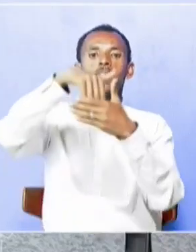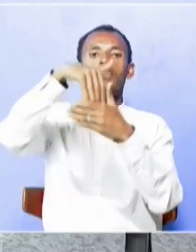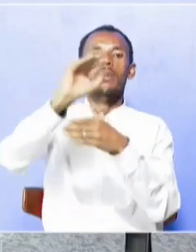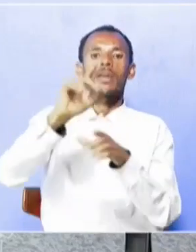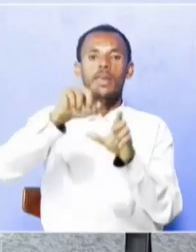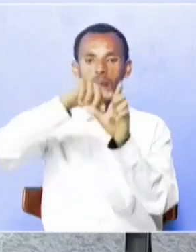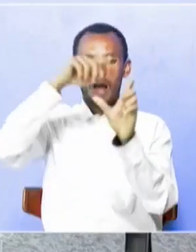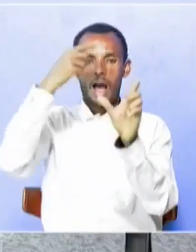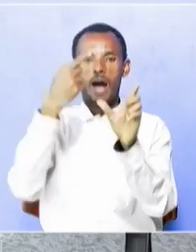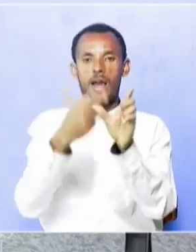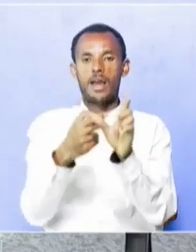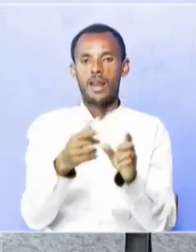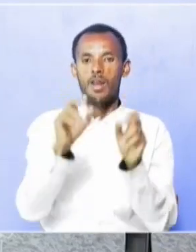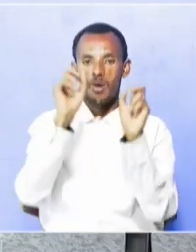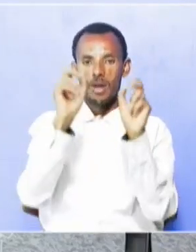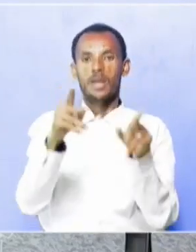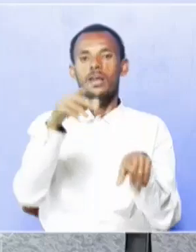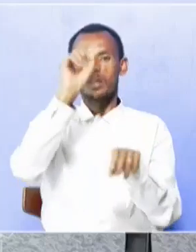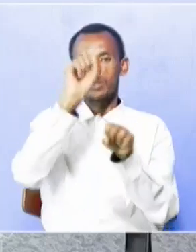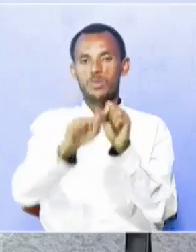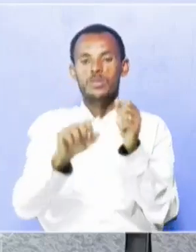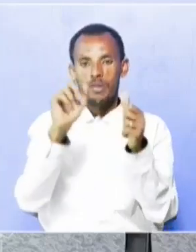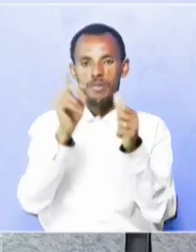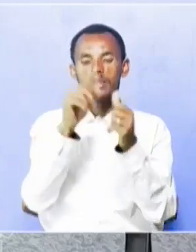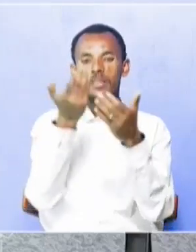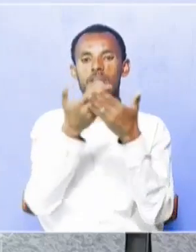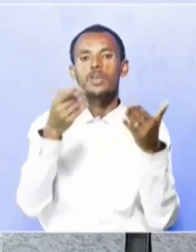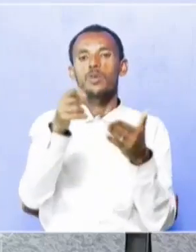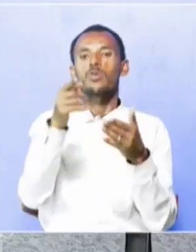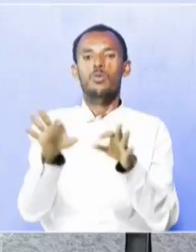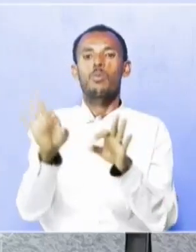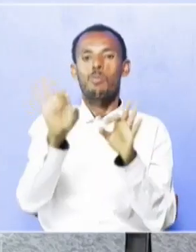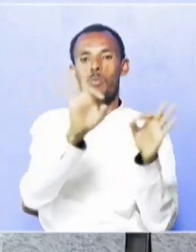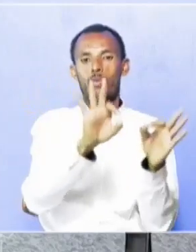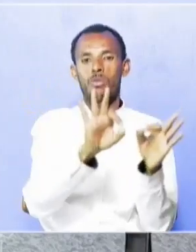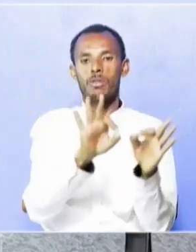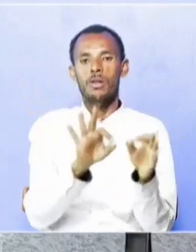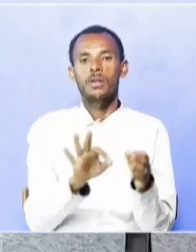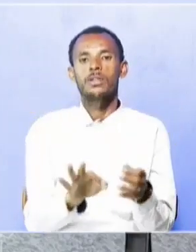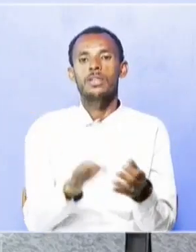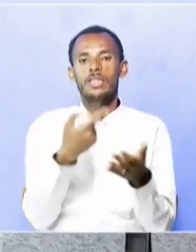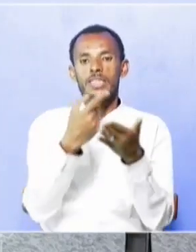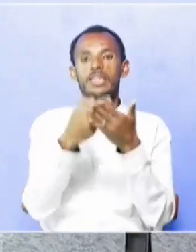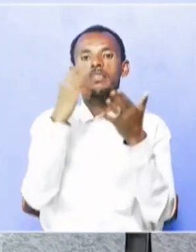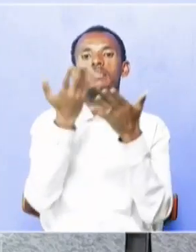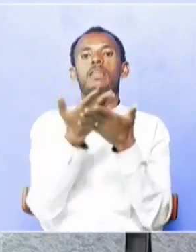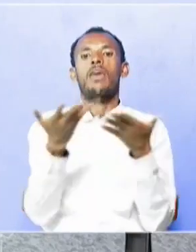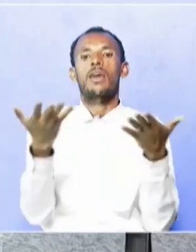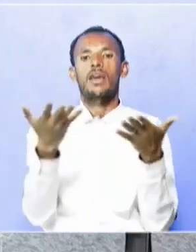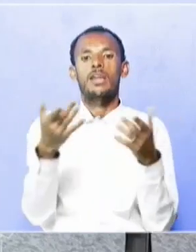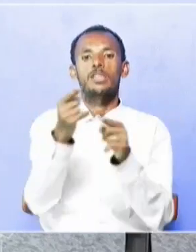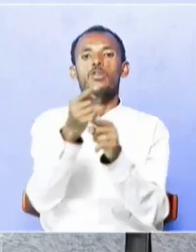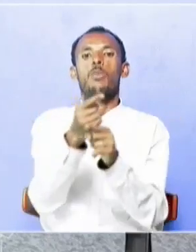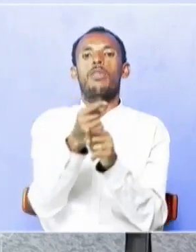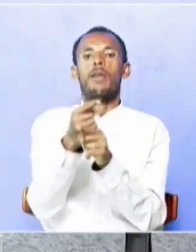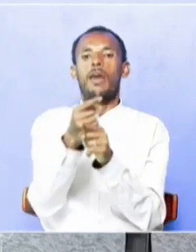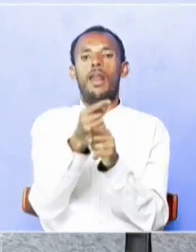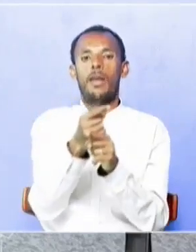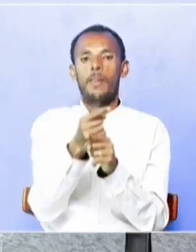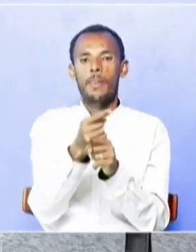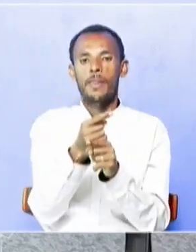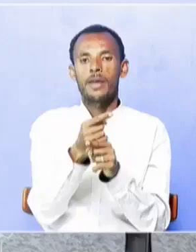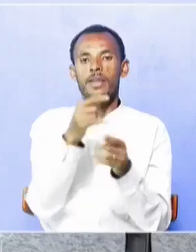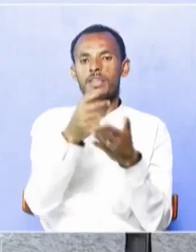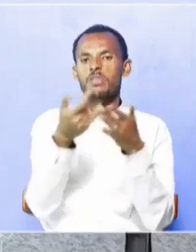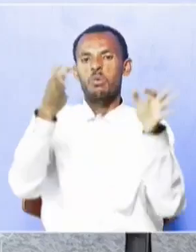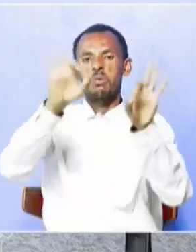exterior angle. Okay, so the first thing you need to put this thing geometrically. It's